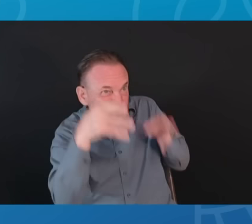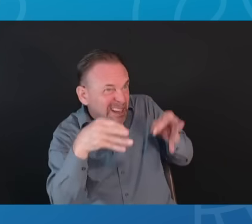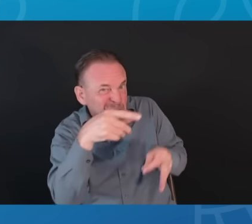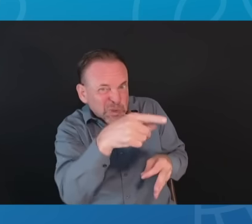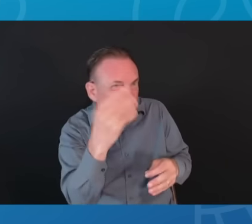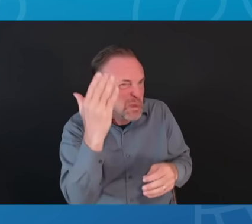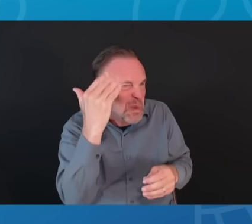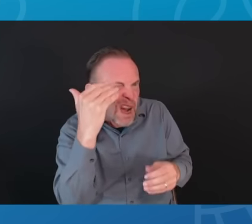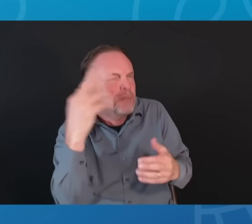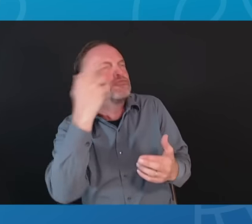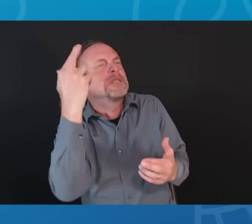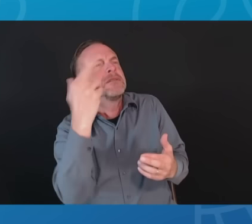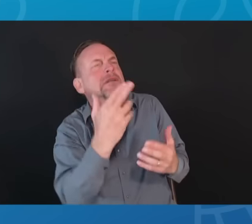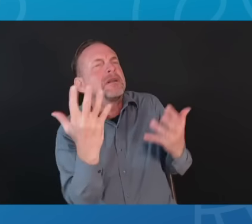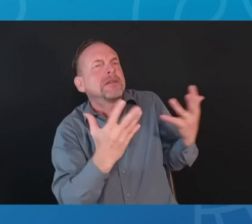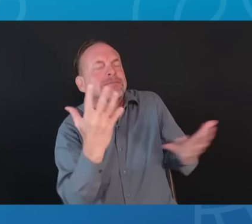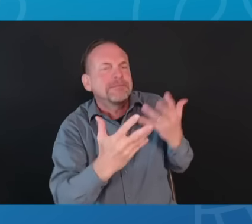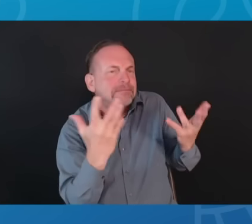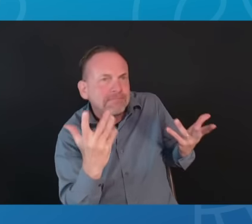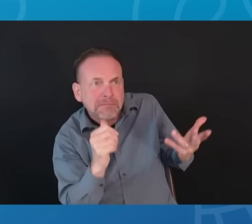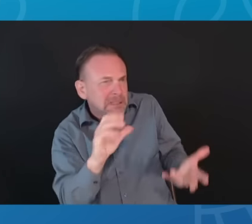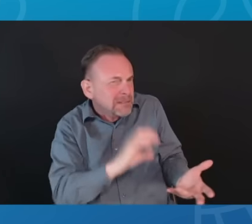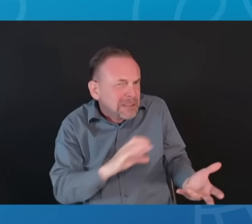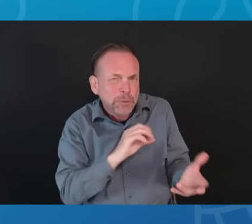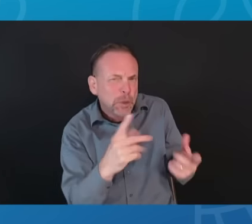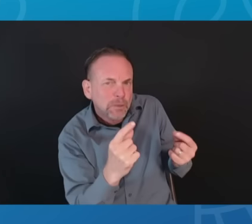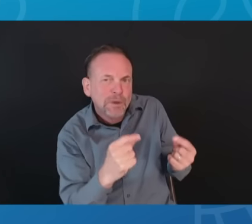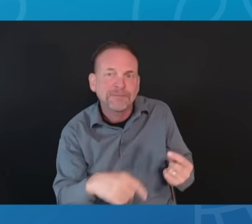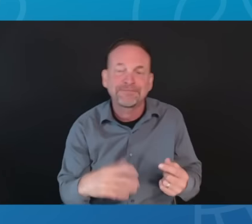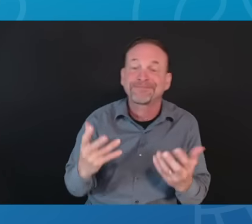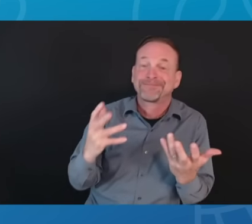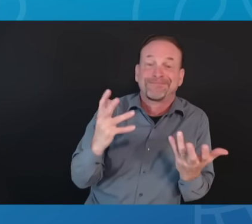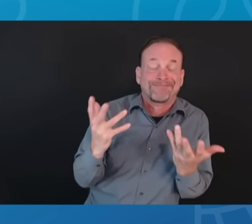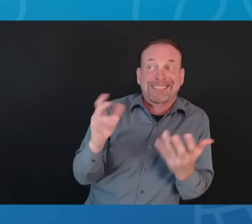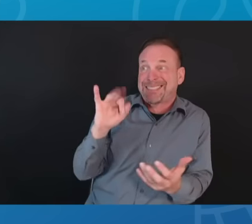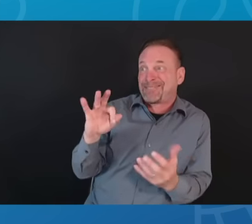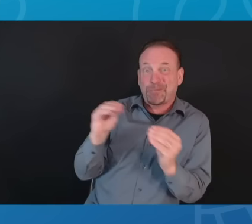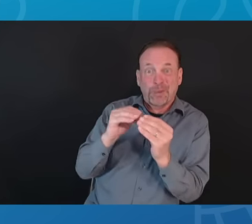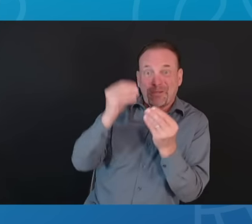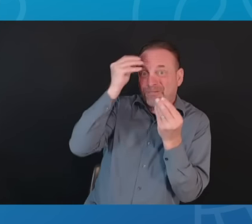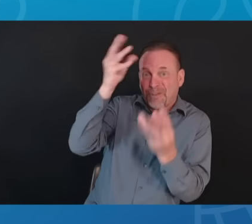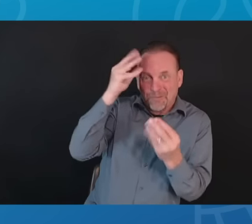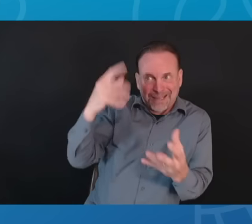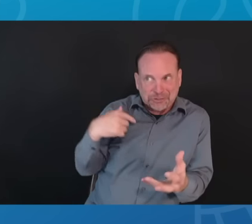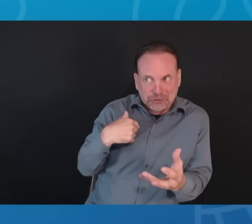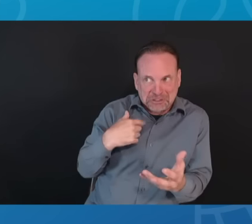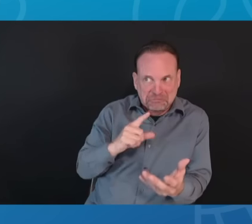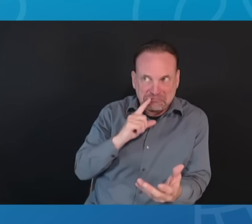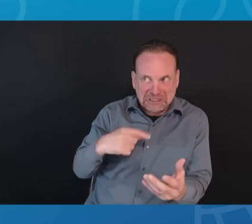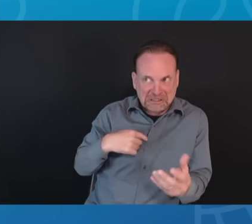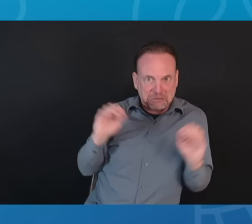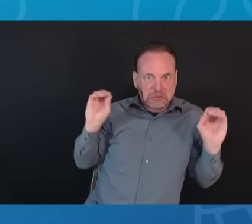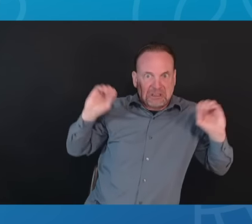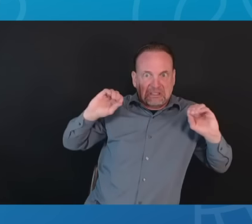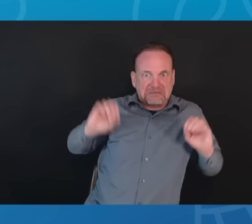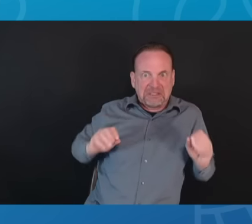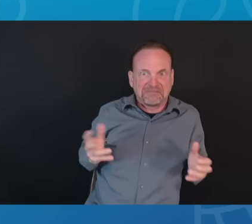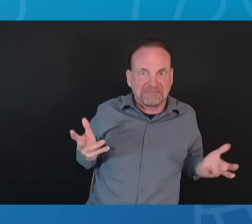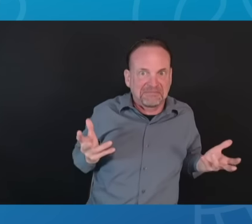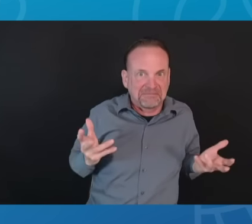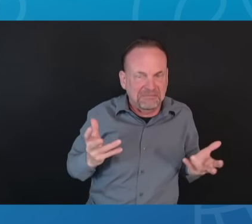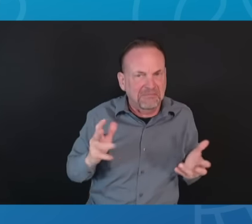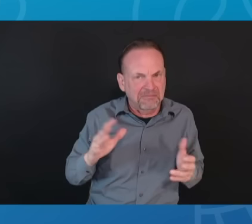If there's any further information, I don't have it here. There's certainly no dispute of his American citizenship. And just one more question on Russia. There were some reports in